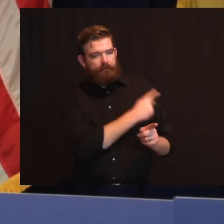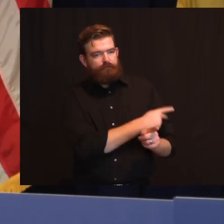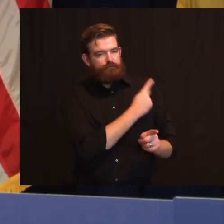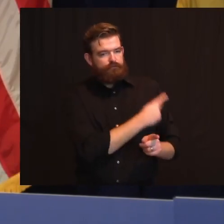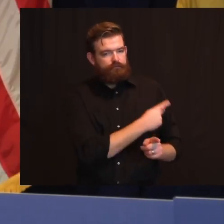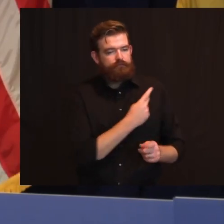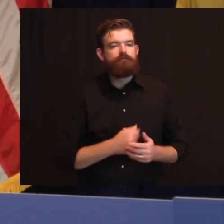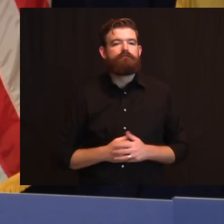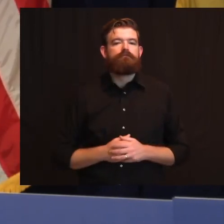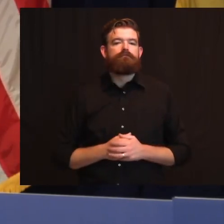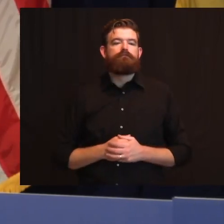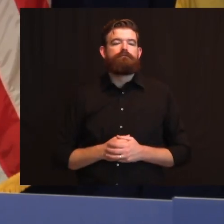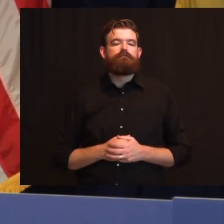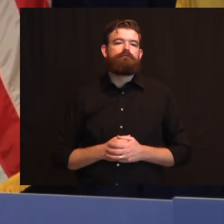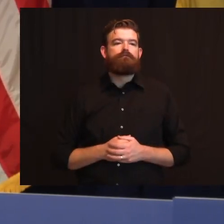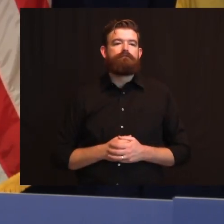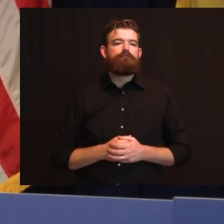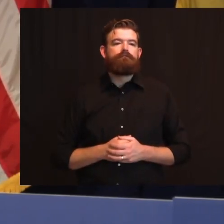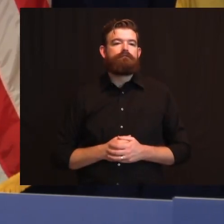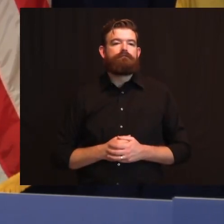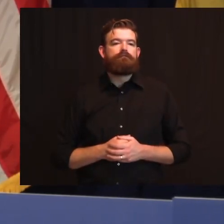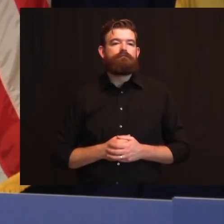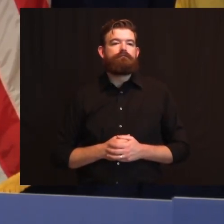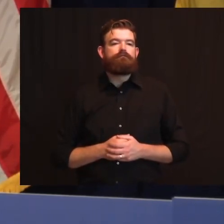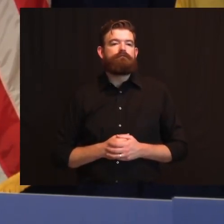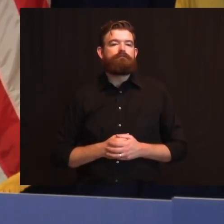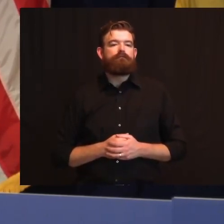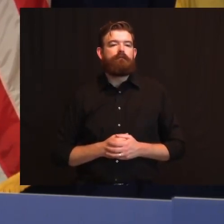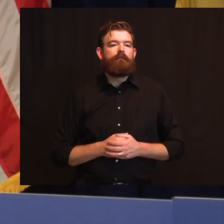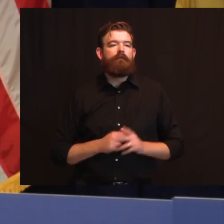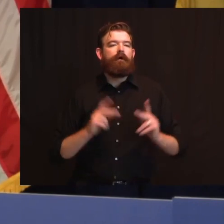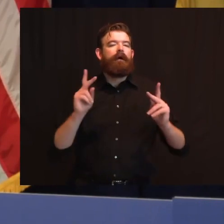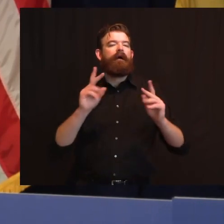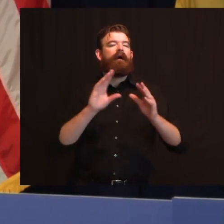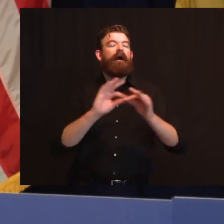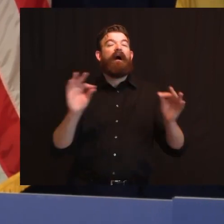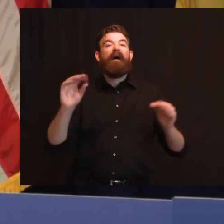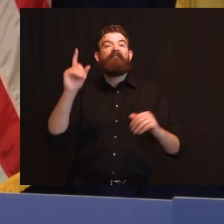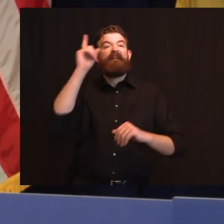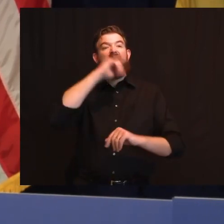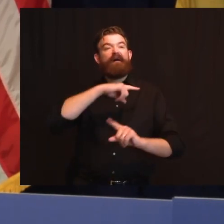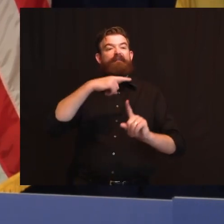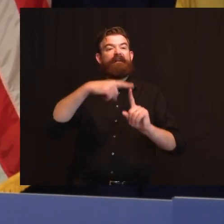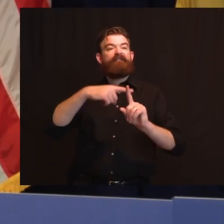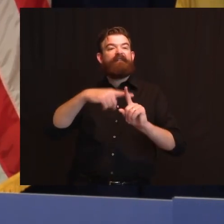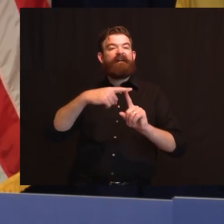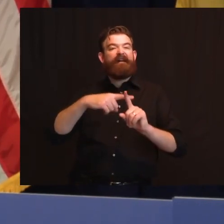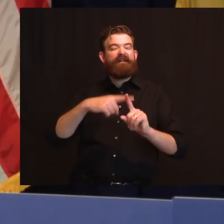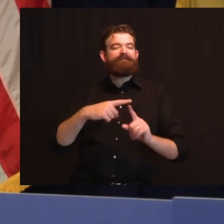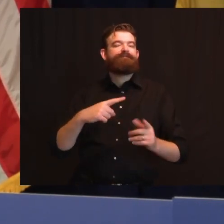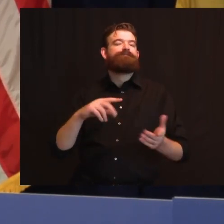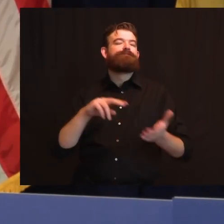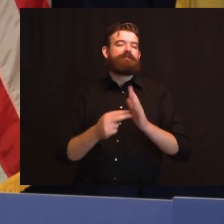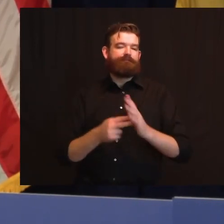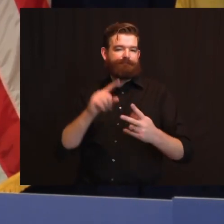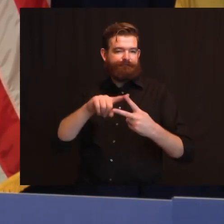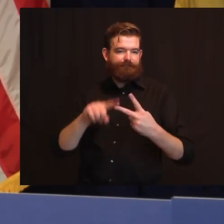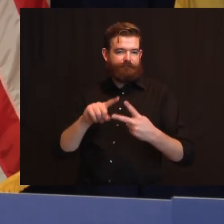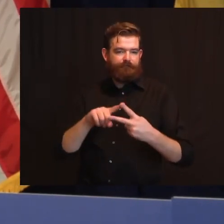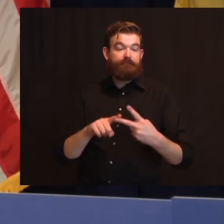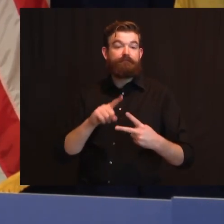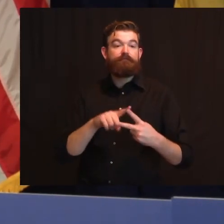safety. When people say false positives, there are really two different things you could be talking about. One is the test that is